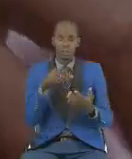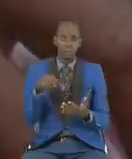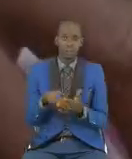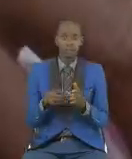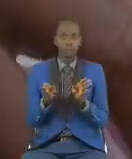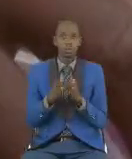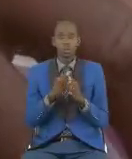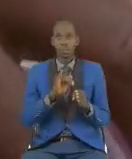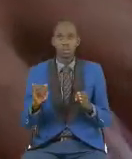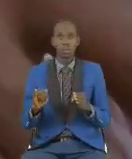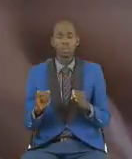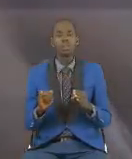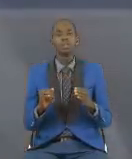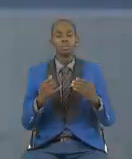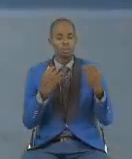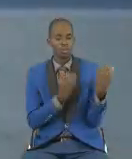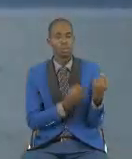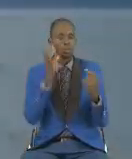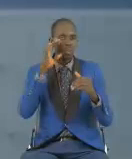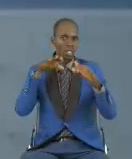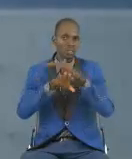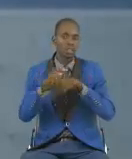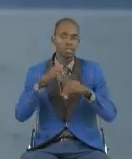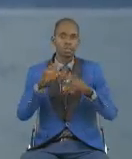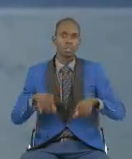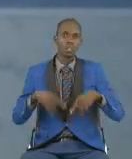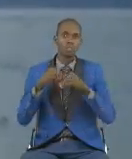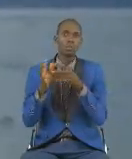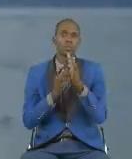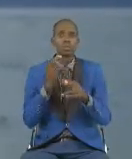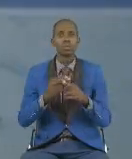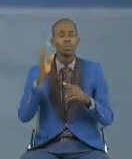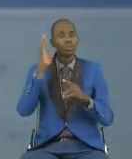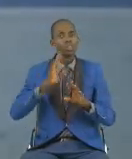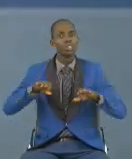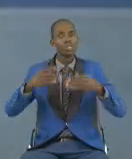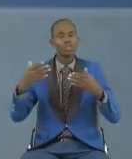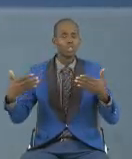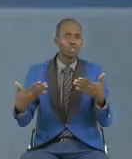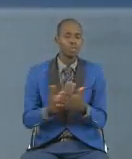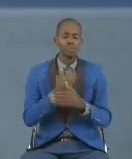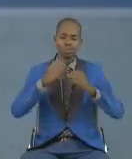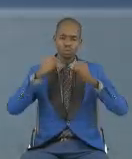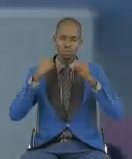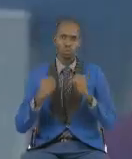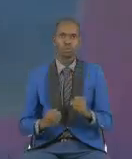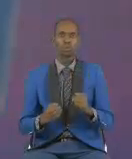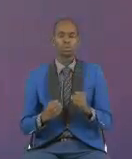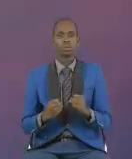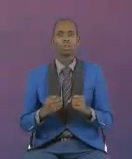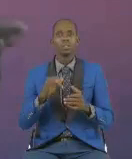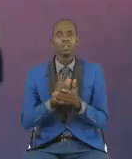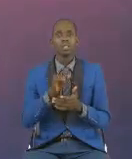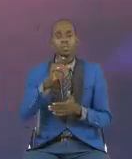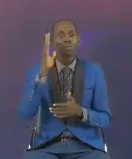courage will penetrate your life. Amen. Will give you a new backbone that you'll be able to say,